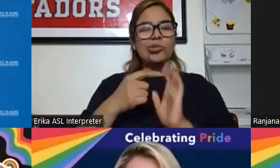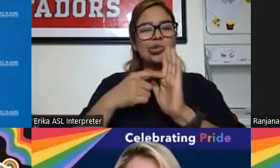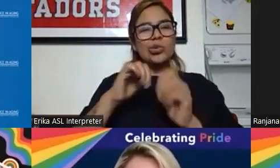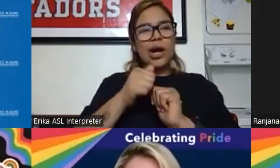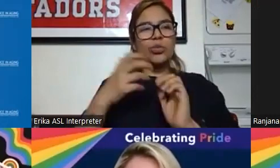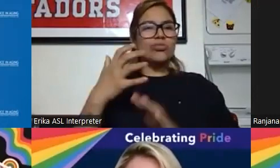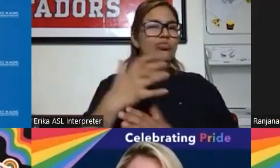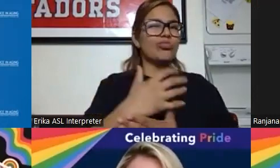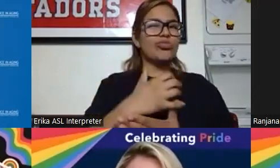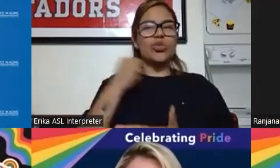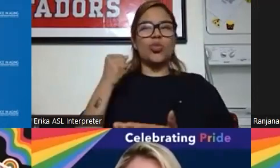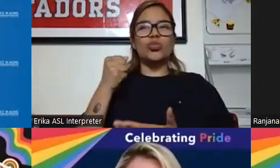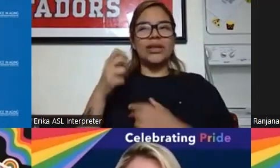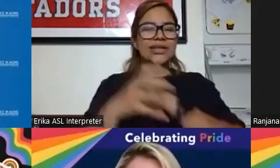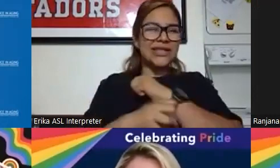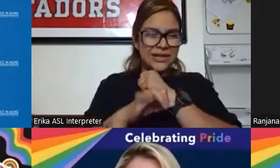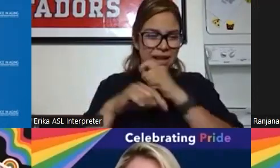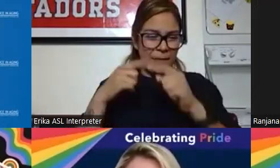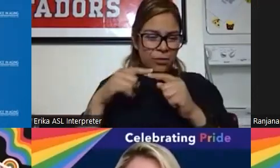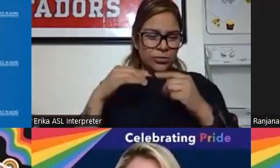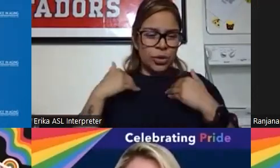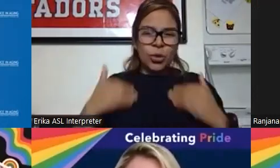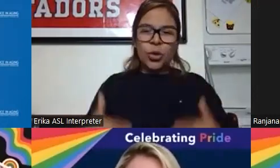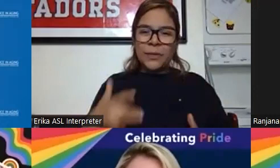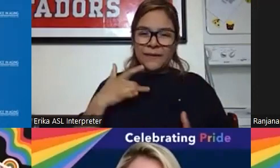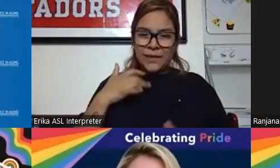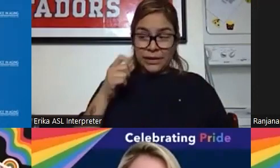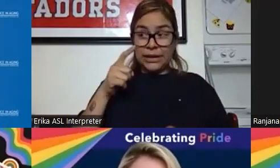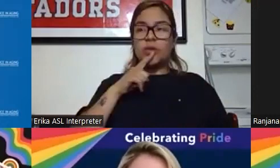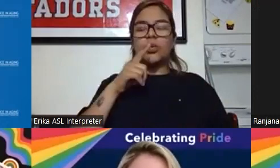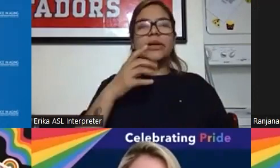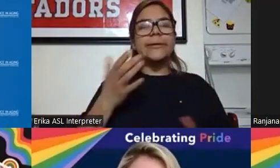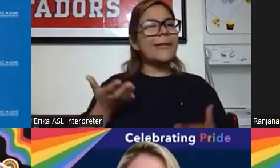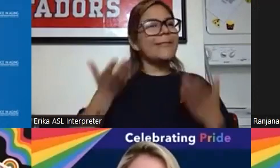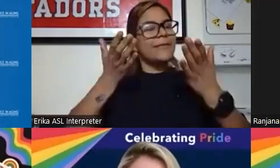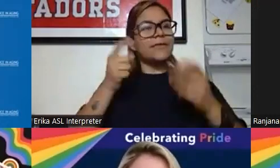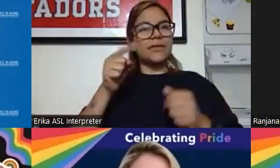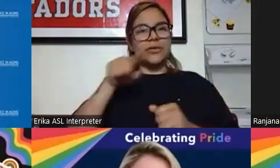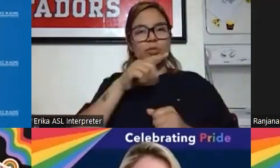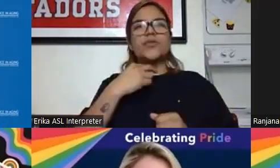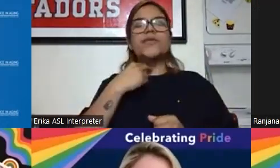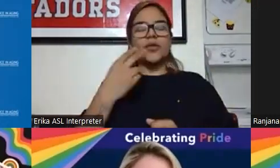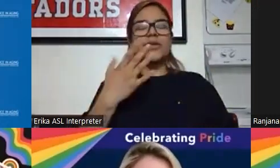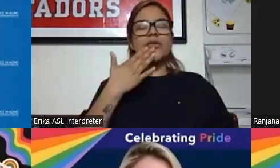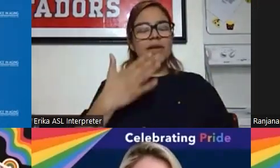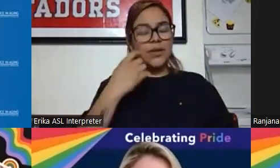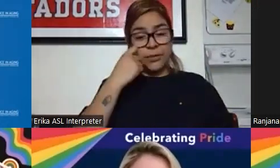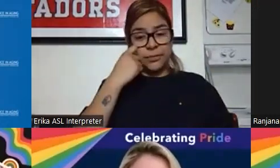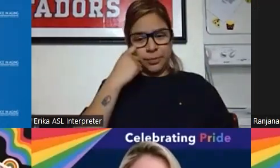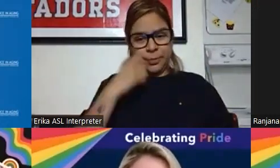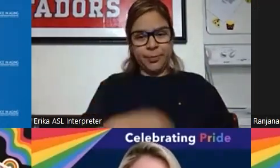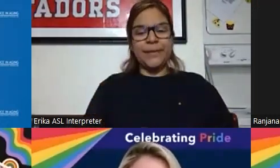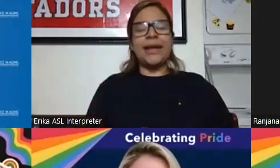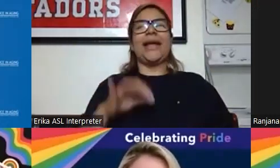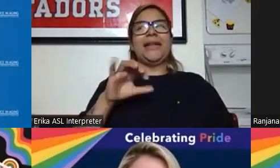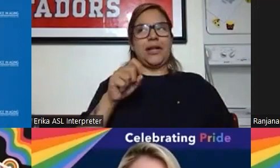not acceptable. And we are here to lift those voices. So thank you so much. And yes, you ran over your